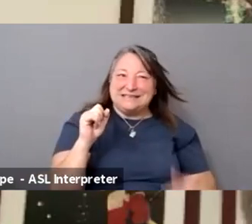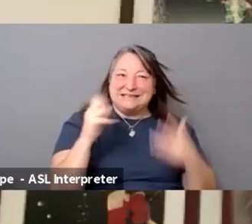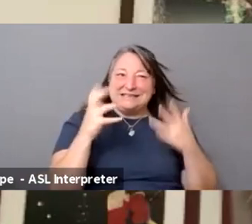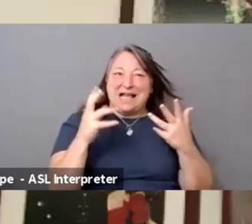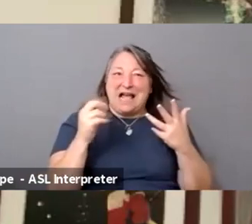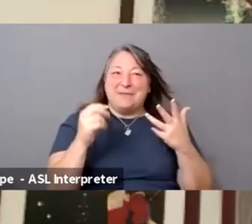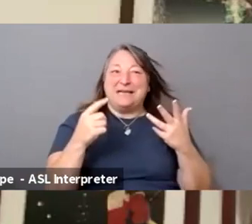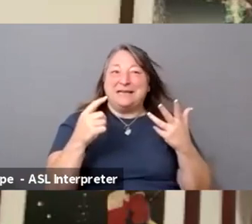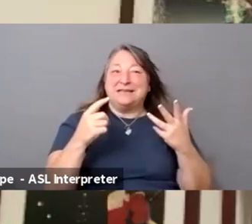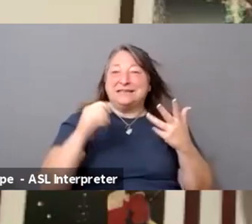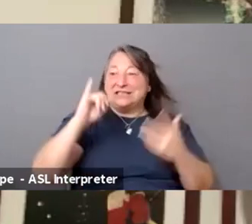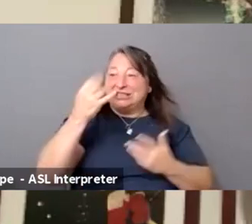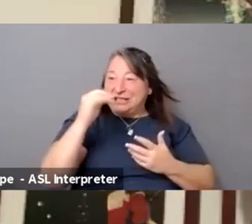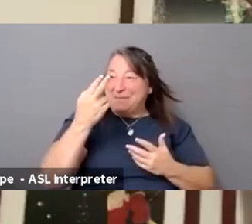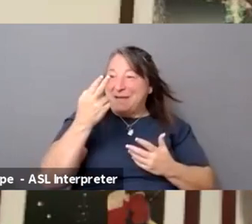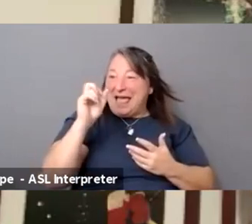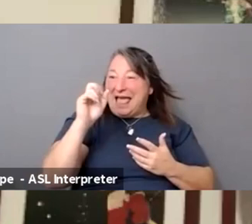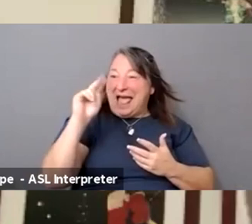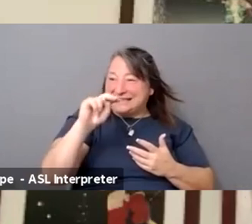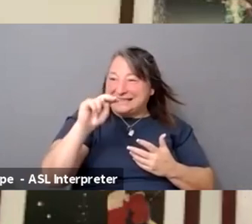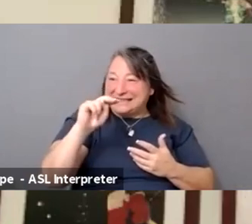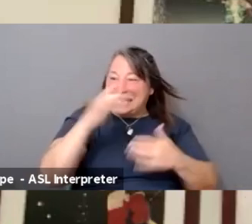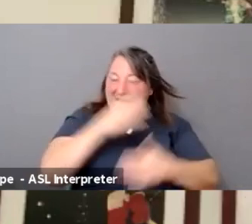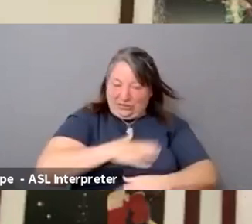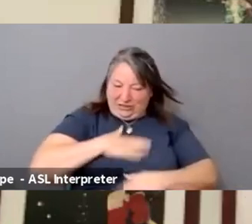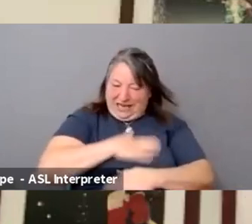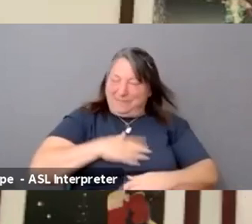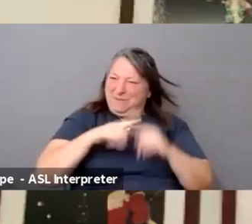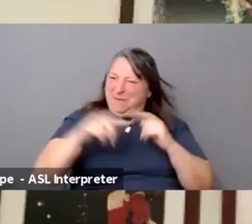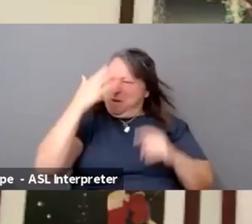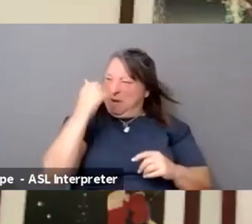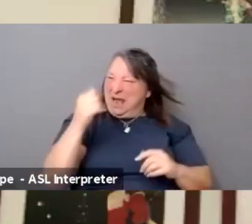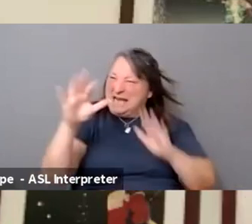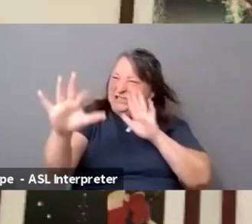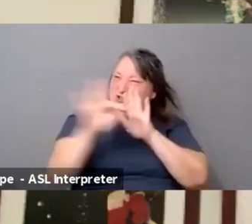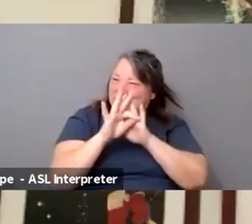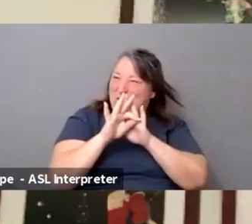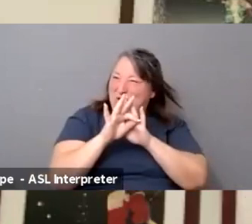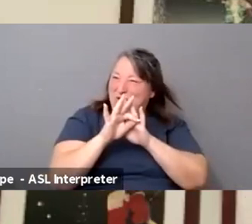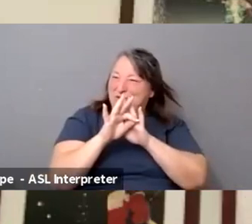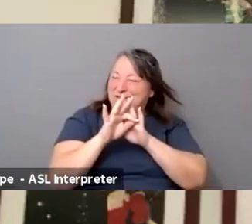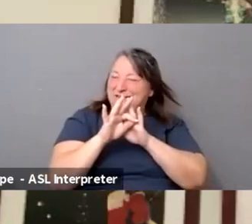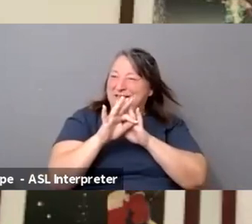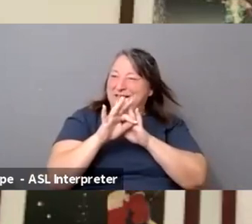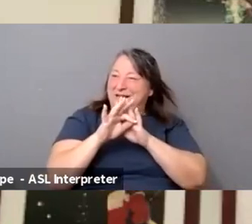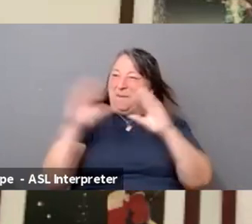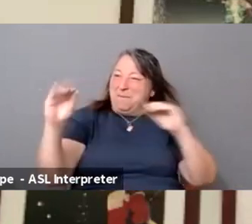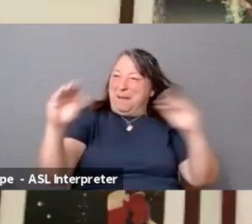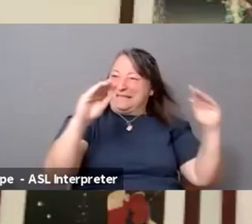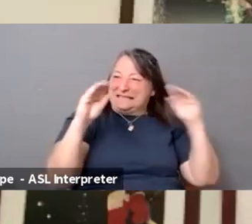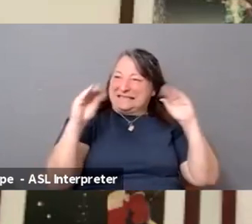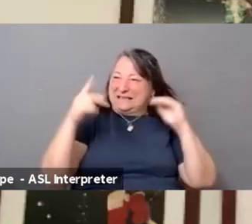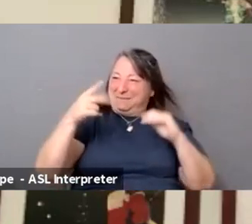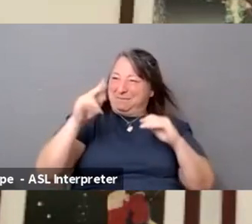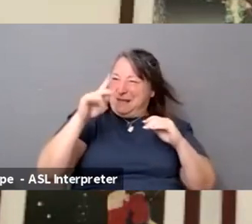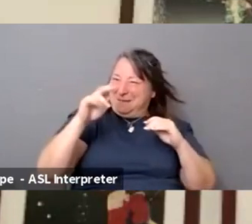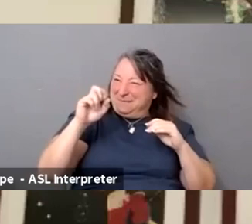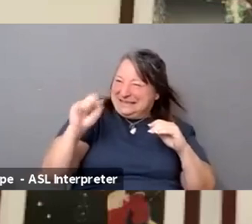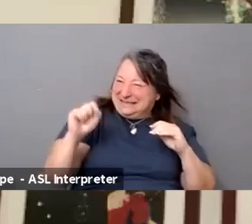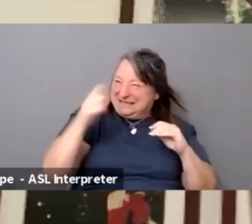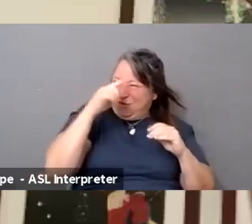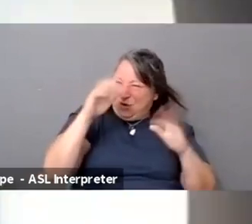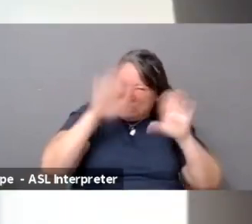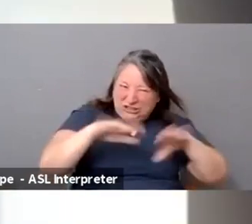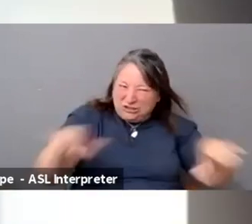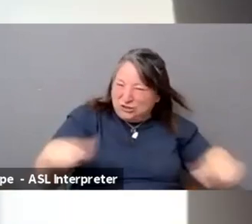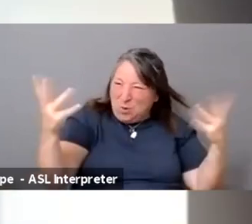Henson, Jim Henson Entertainment, why did you choose puppetry? Are you trying to, is it for children or it's just?